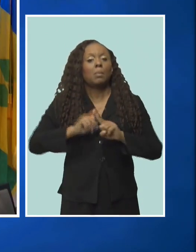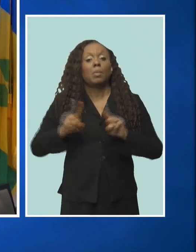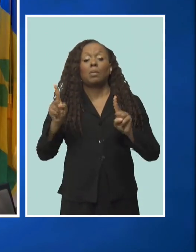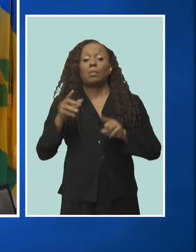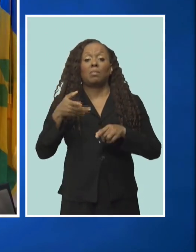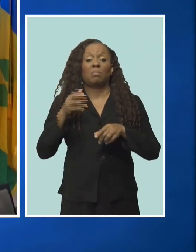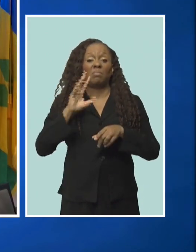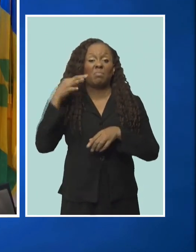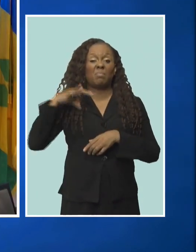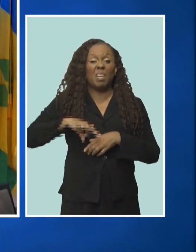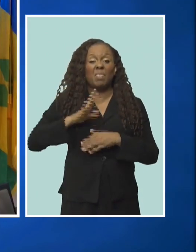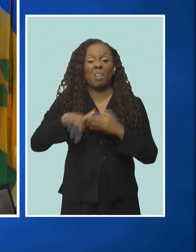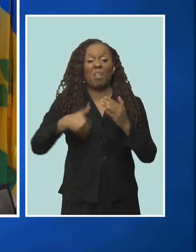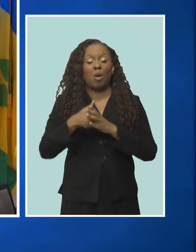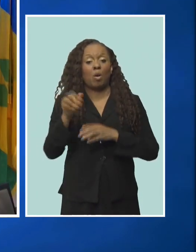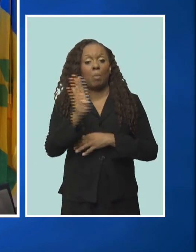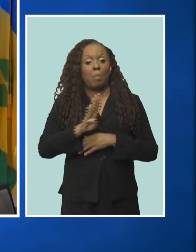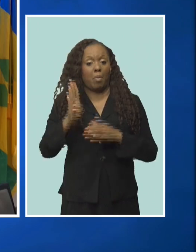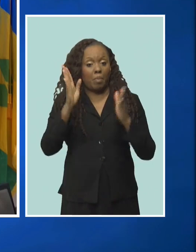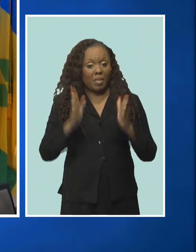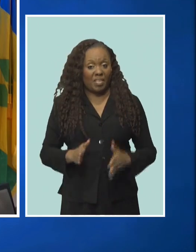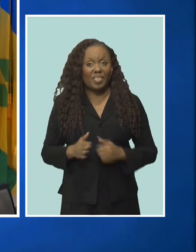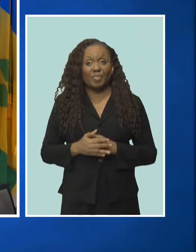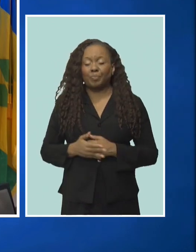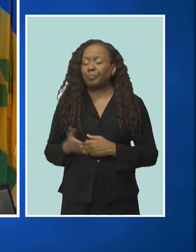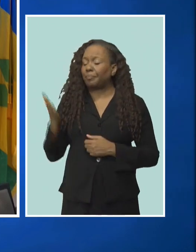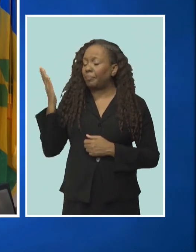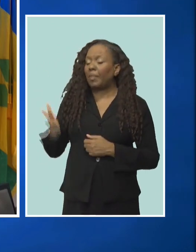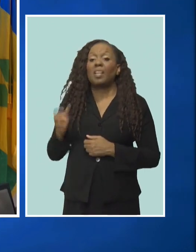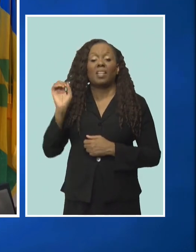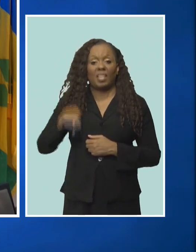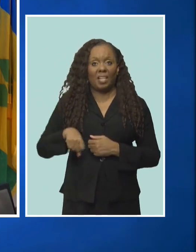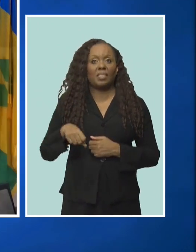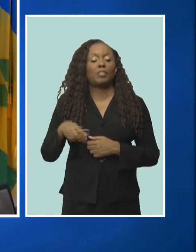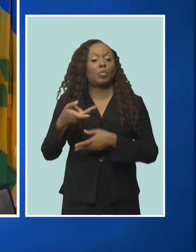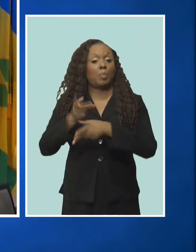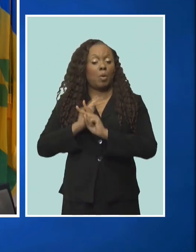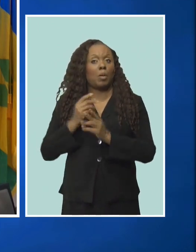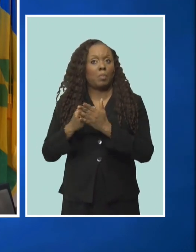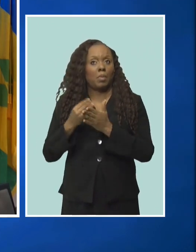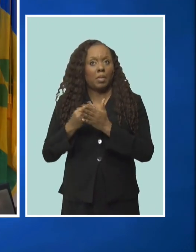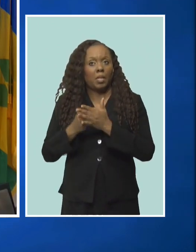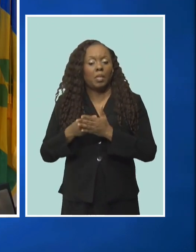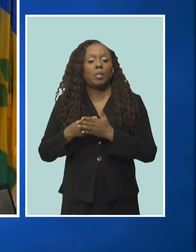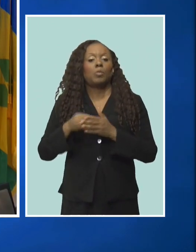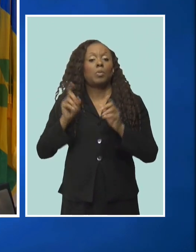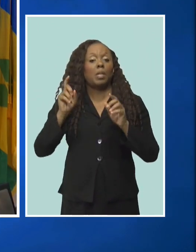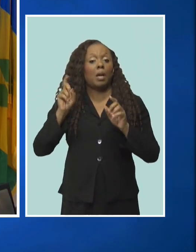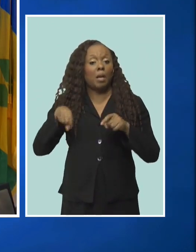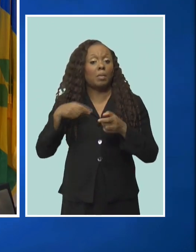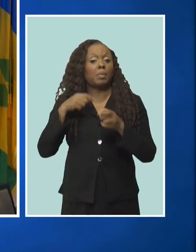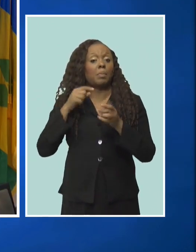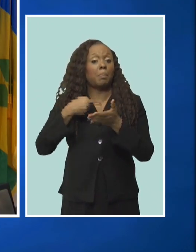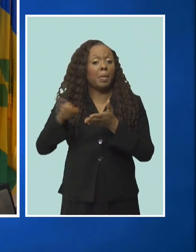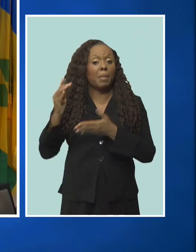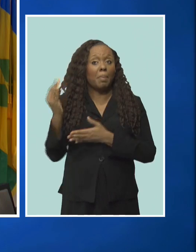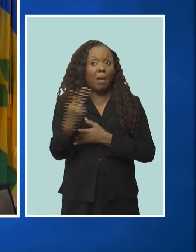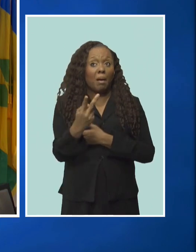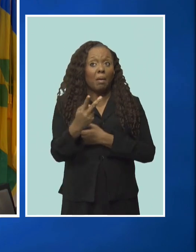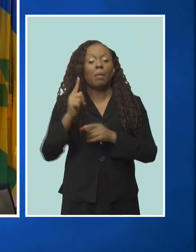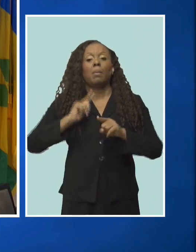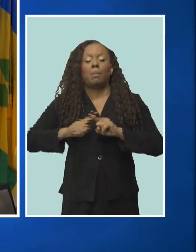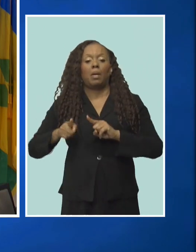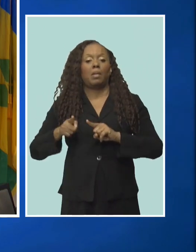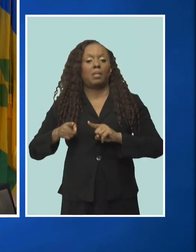is something that we have to be able to pay back. But it's an investment as well. It's an investment. It's an investment in growth of the